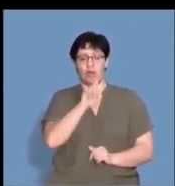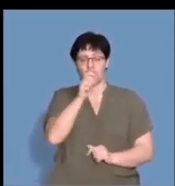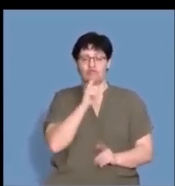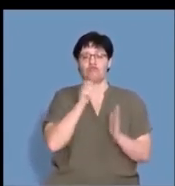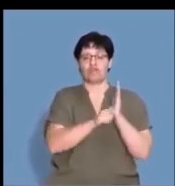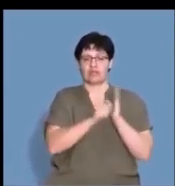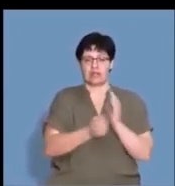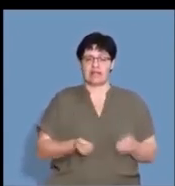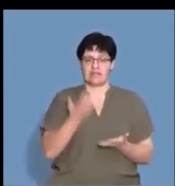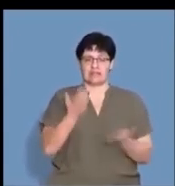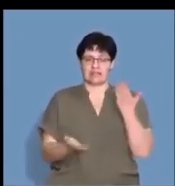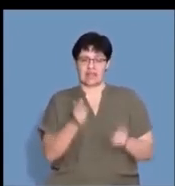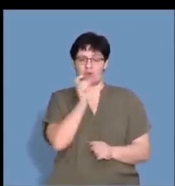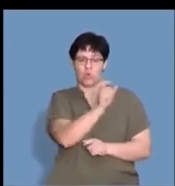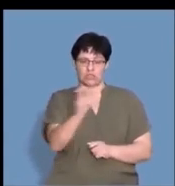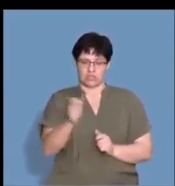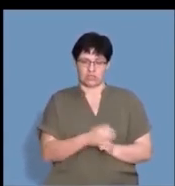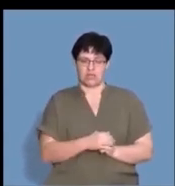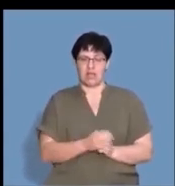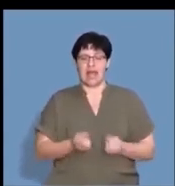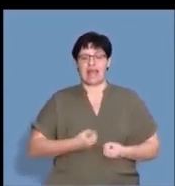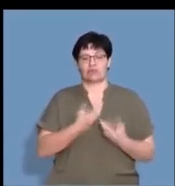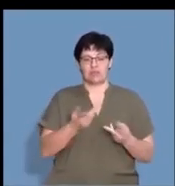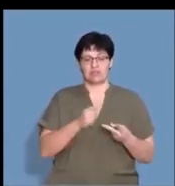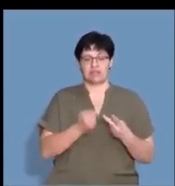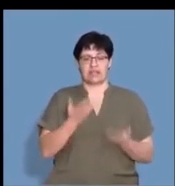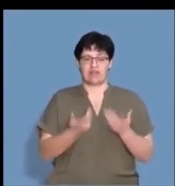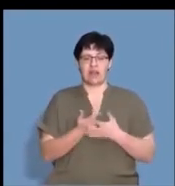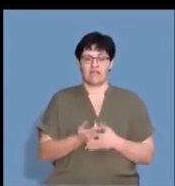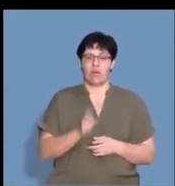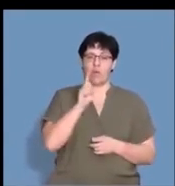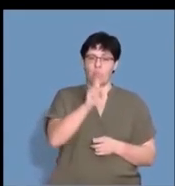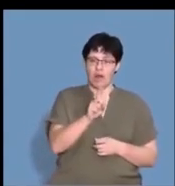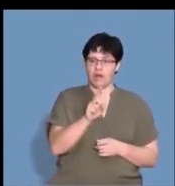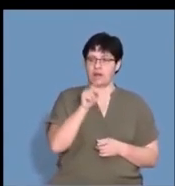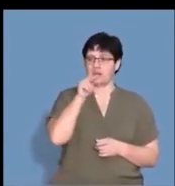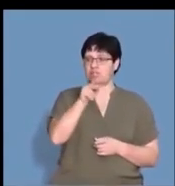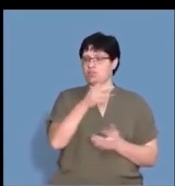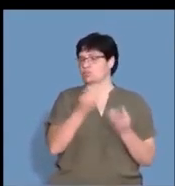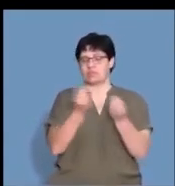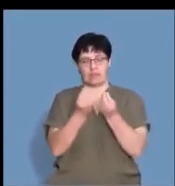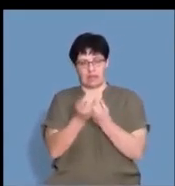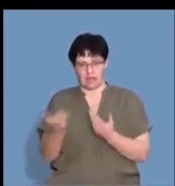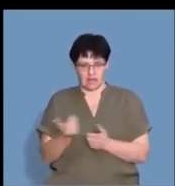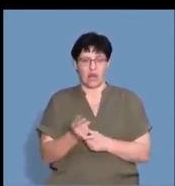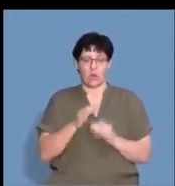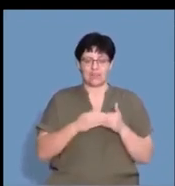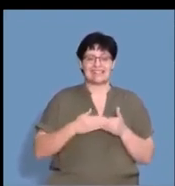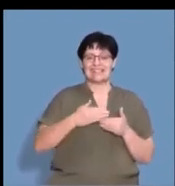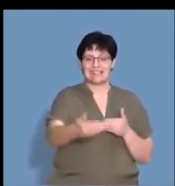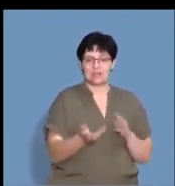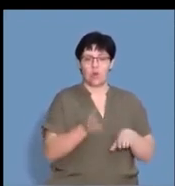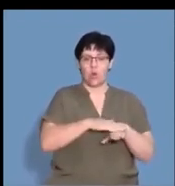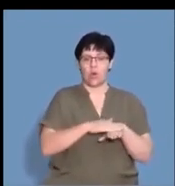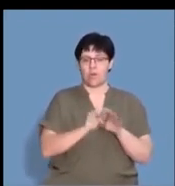are write down the given scale in words, express the given scale in the form of 1:something, what would a distance be